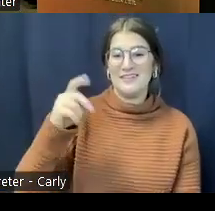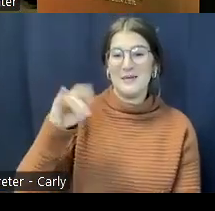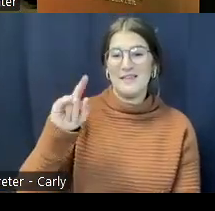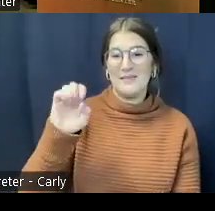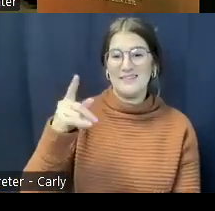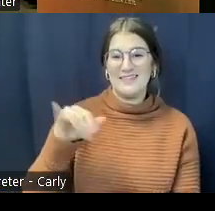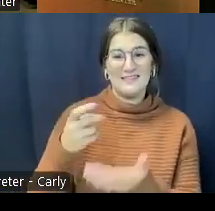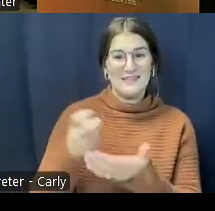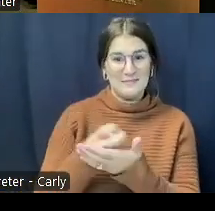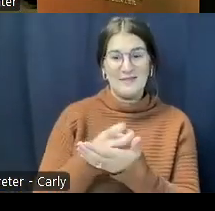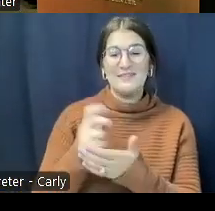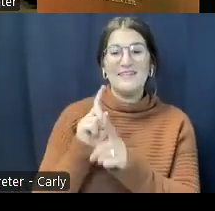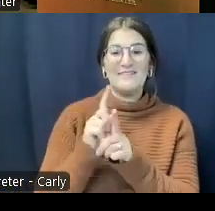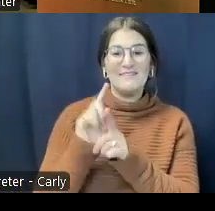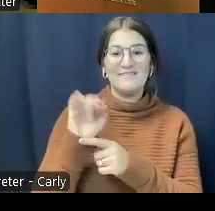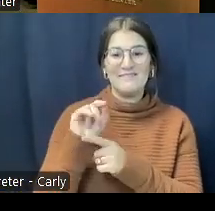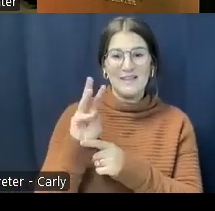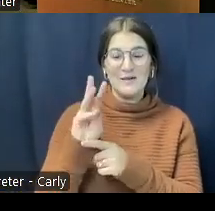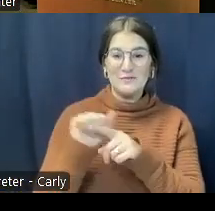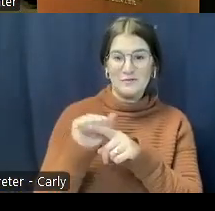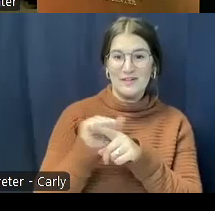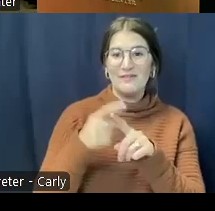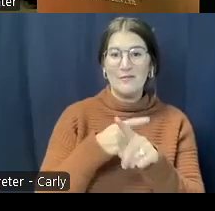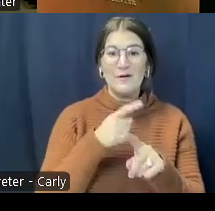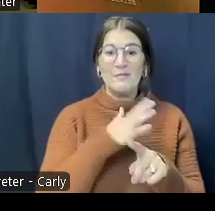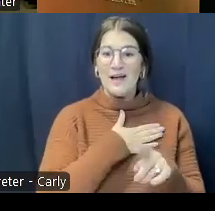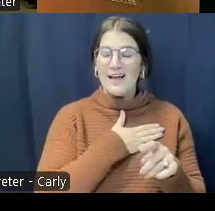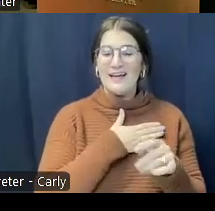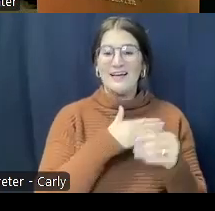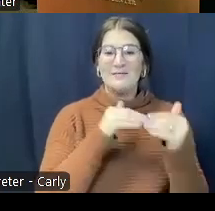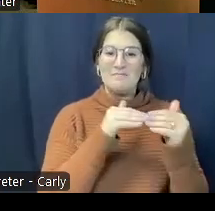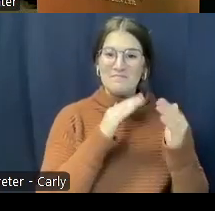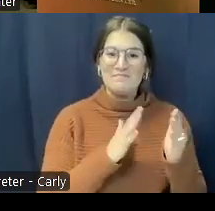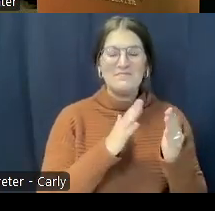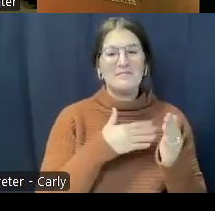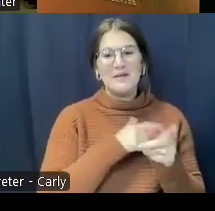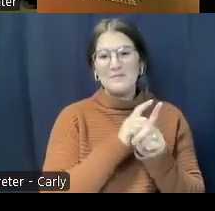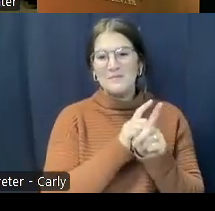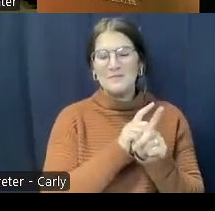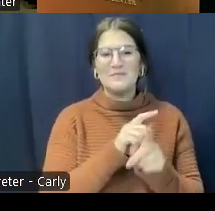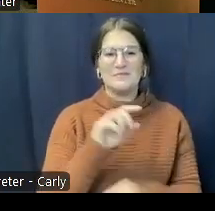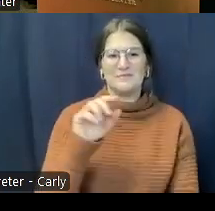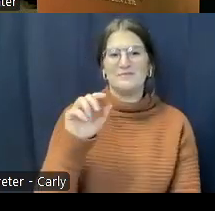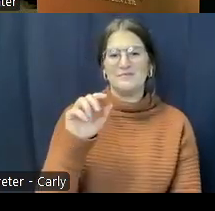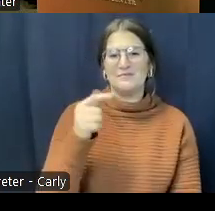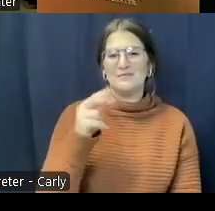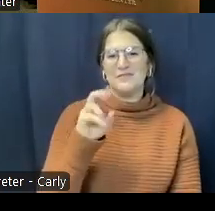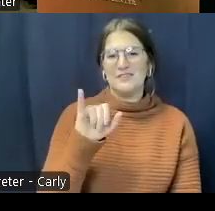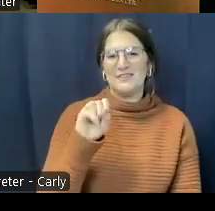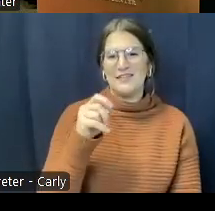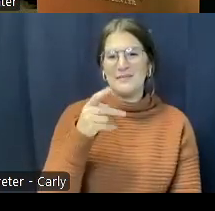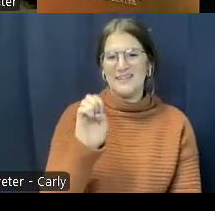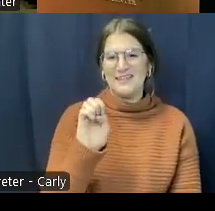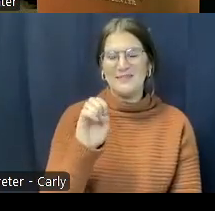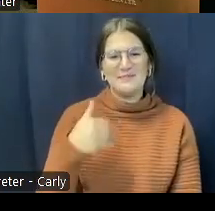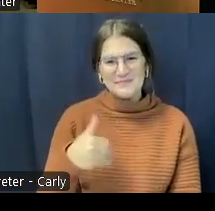Rochester, trained by my dear colleague and mentor, Giuseppe Erba. Today, I have the honor of introducing the